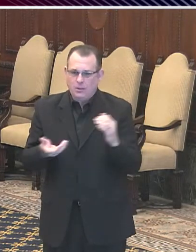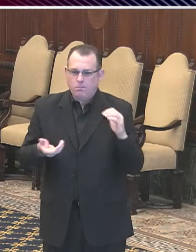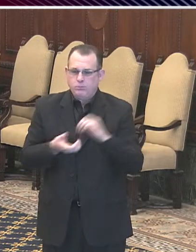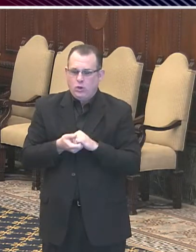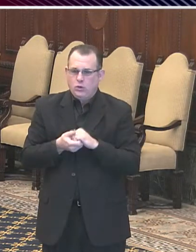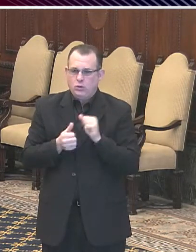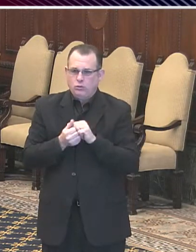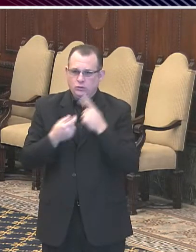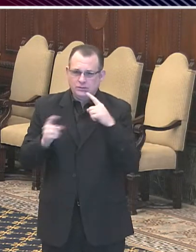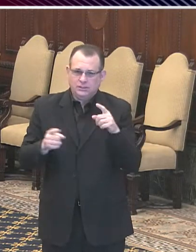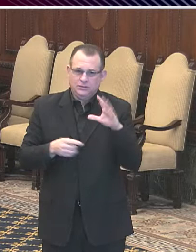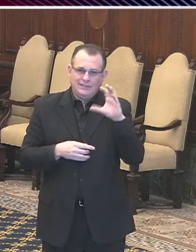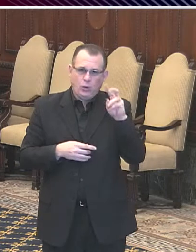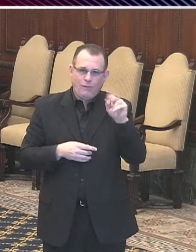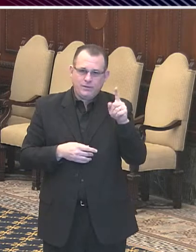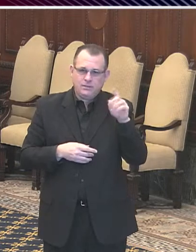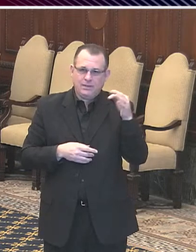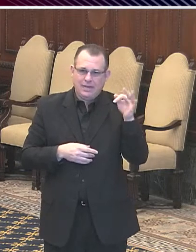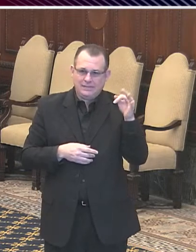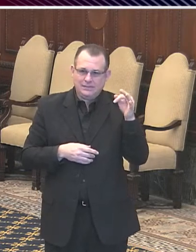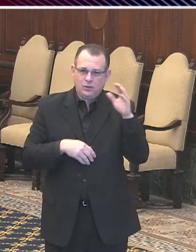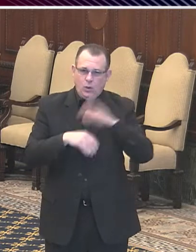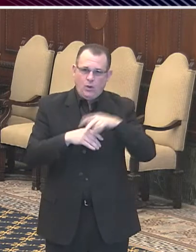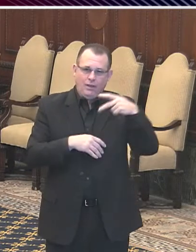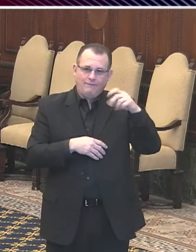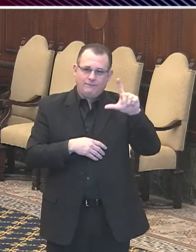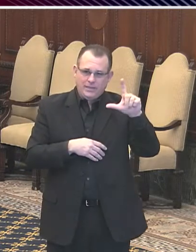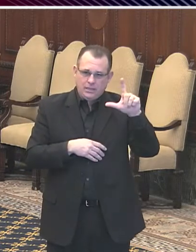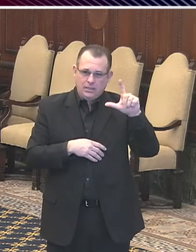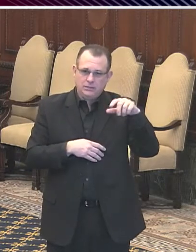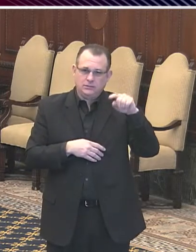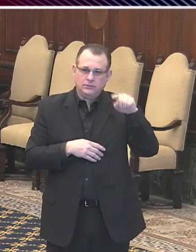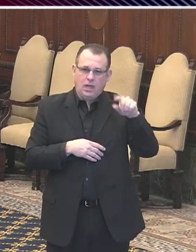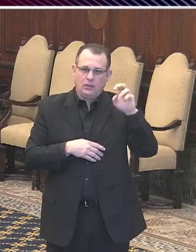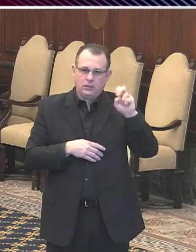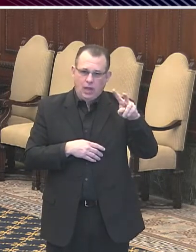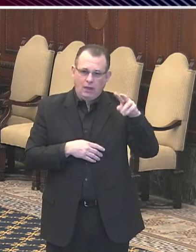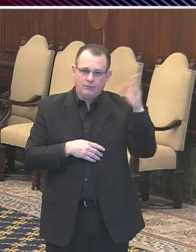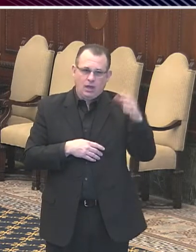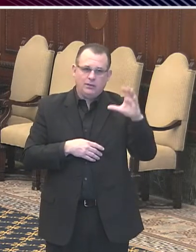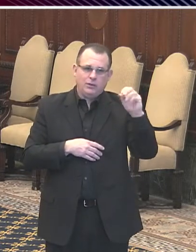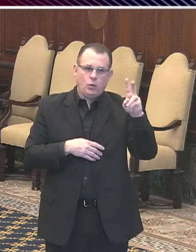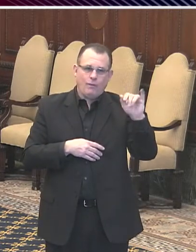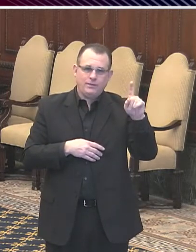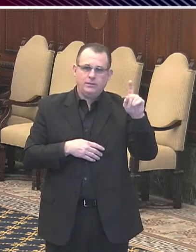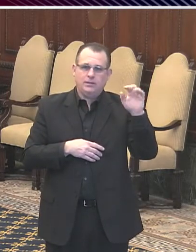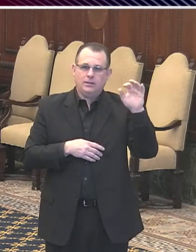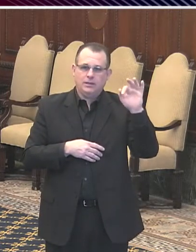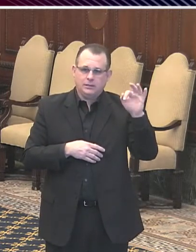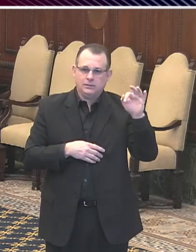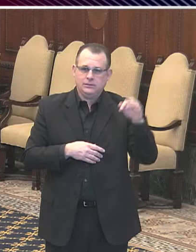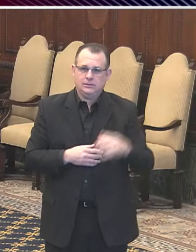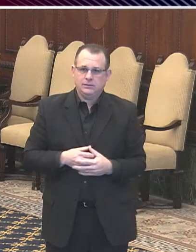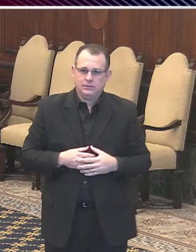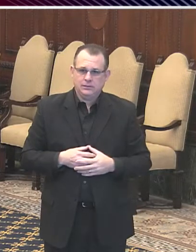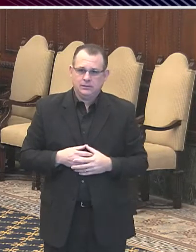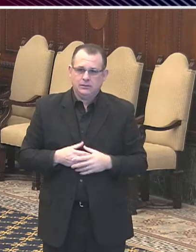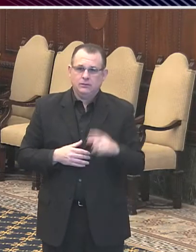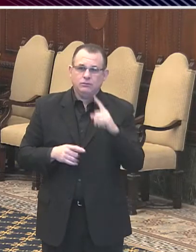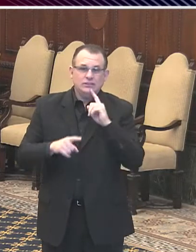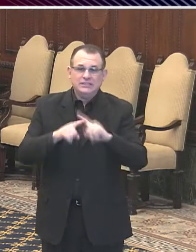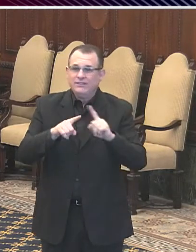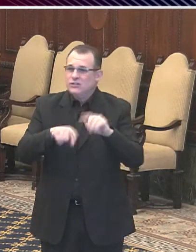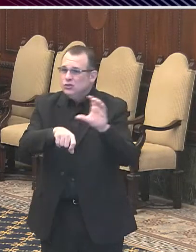on phila.gov/COVID. Remember that a different service doesn't mean a deficient